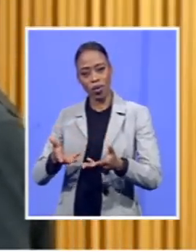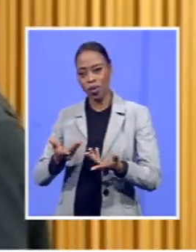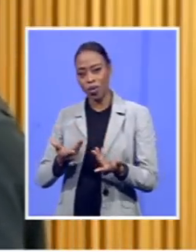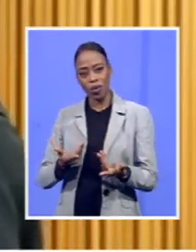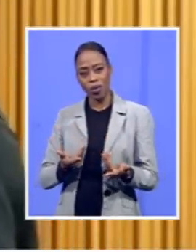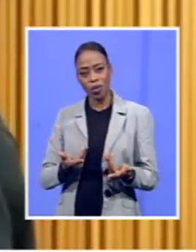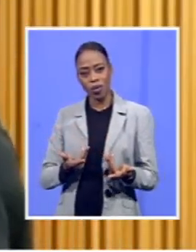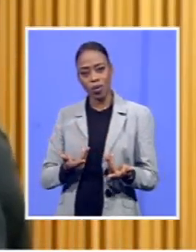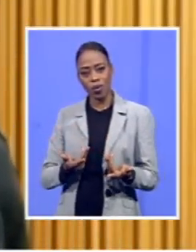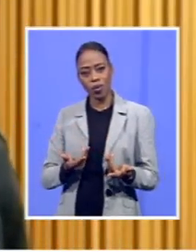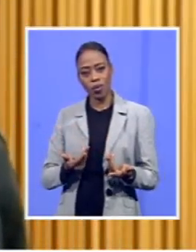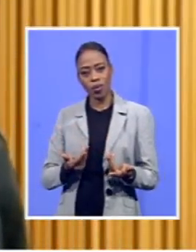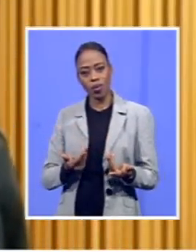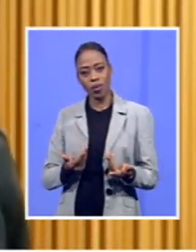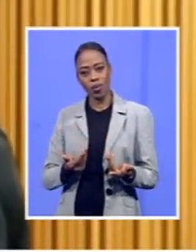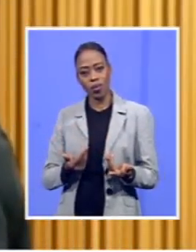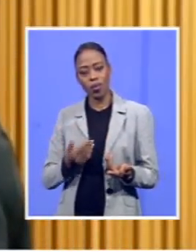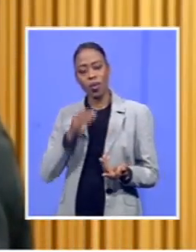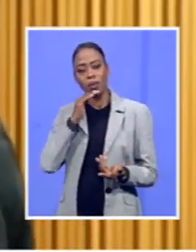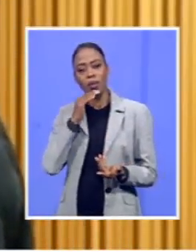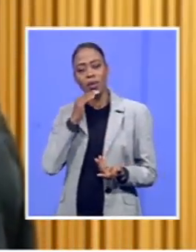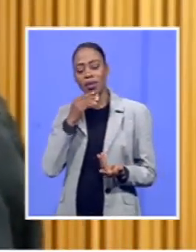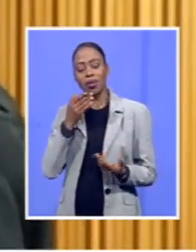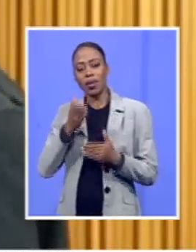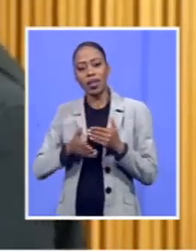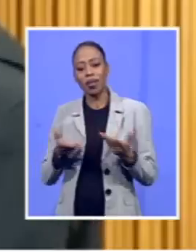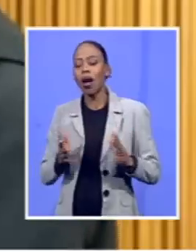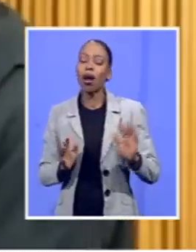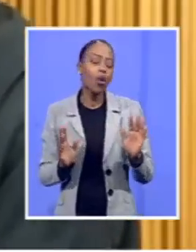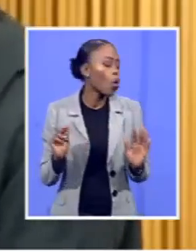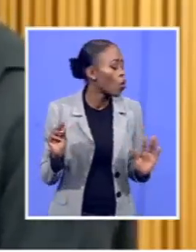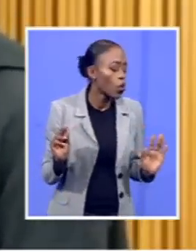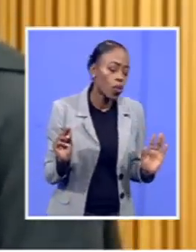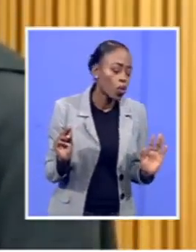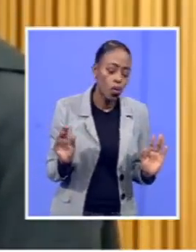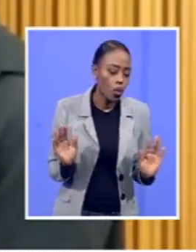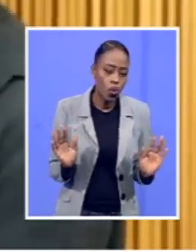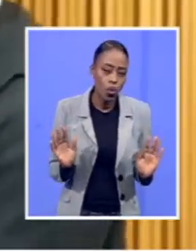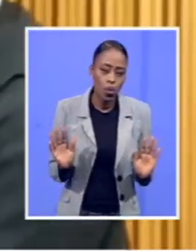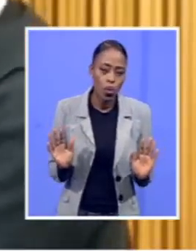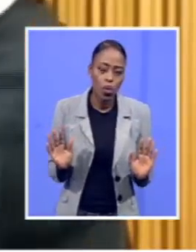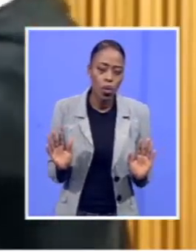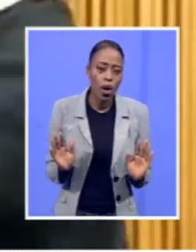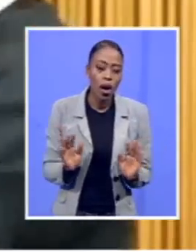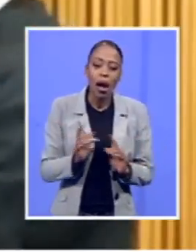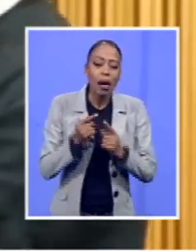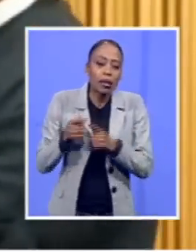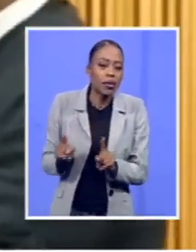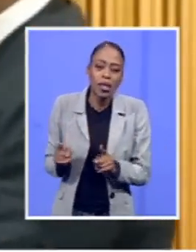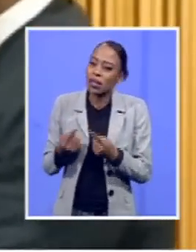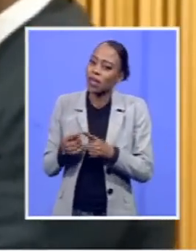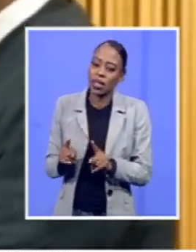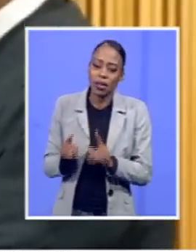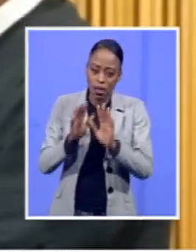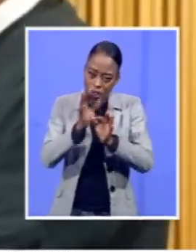that we end up nowhere. No, my lord. With the greatest respect, it's not like that.